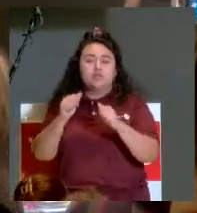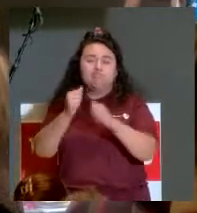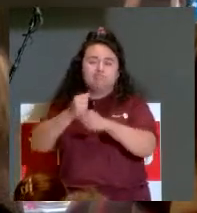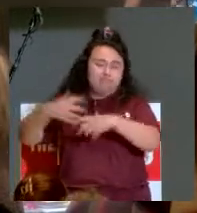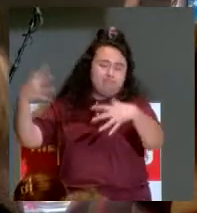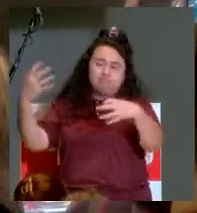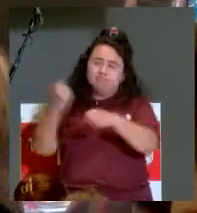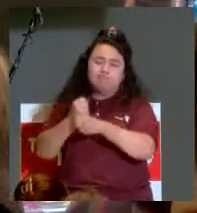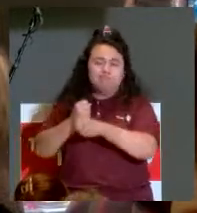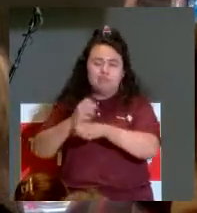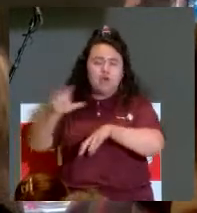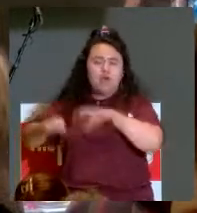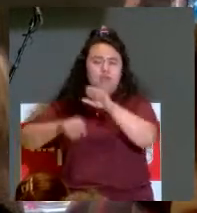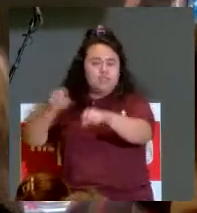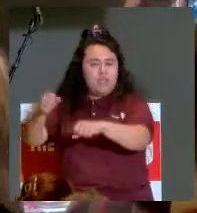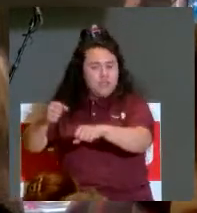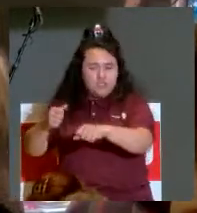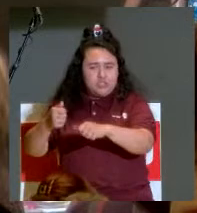colonization.